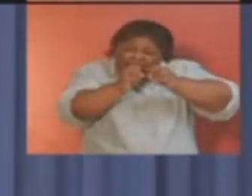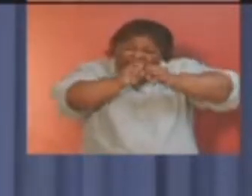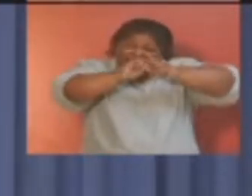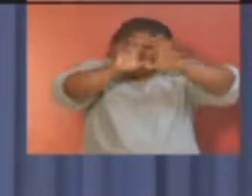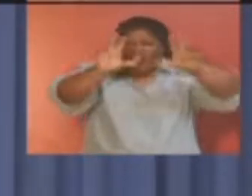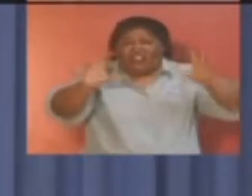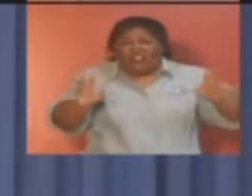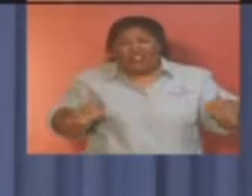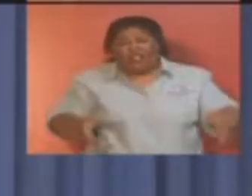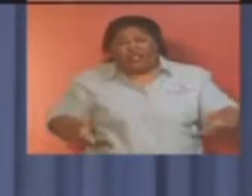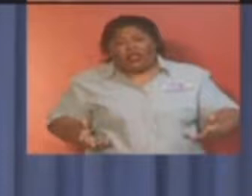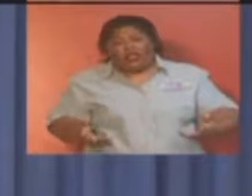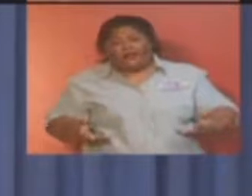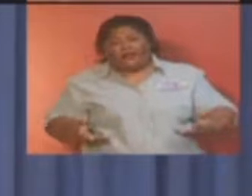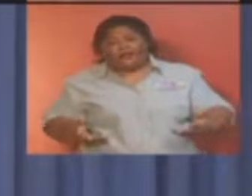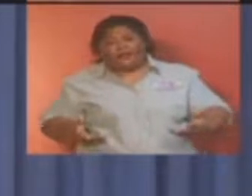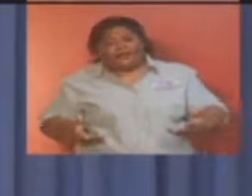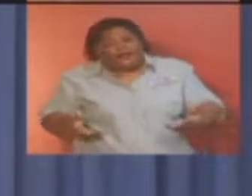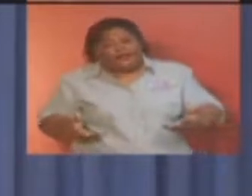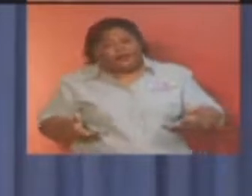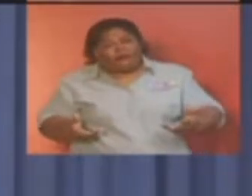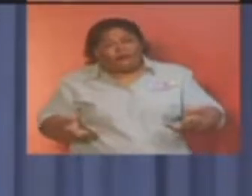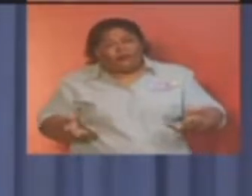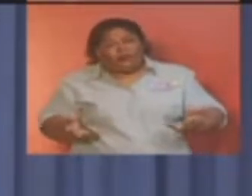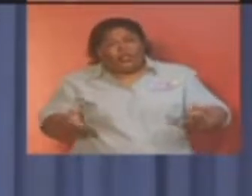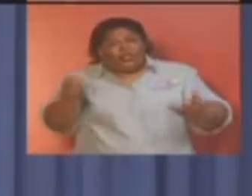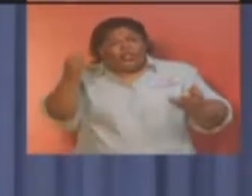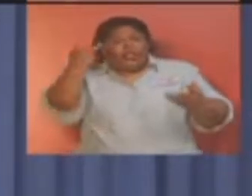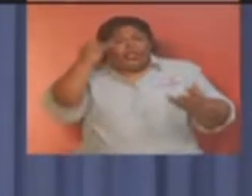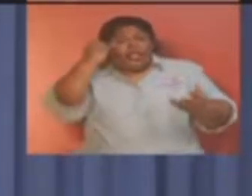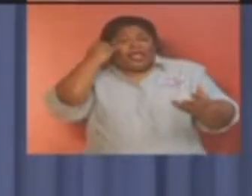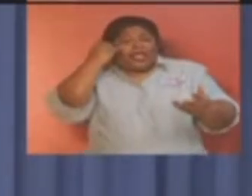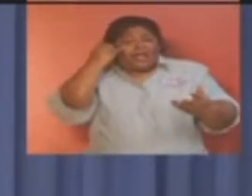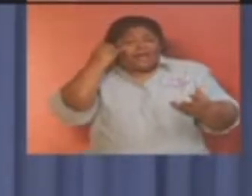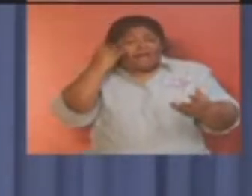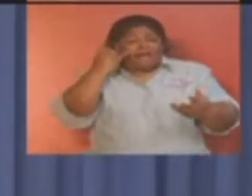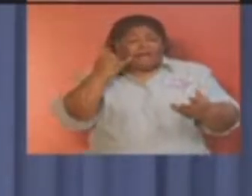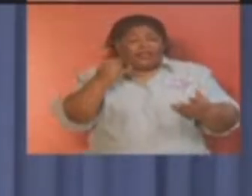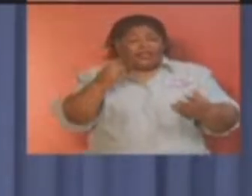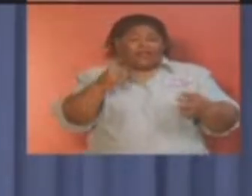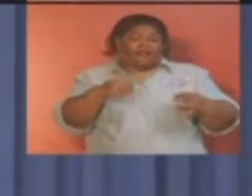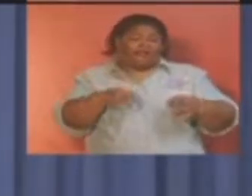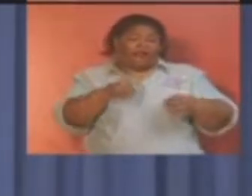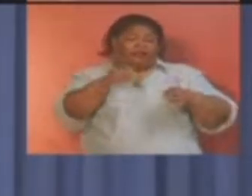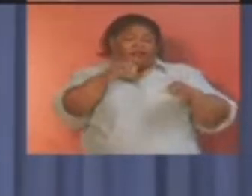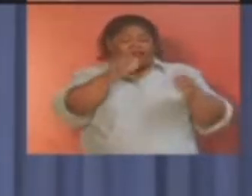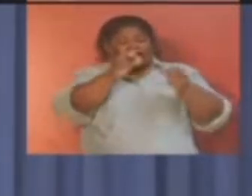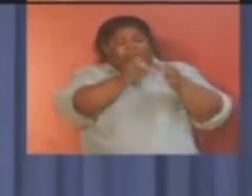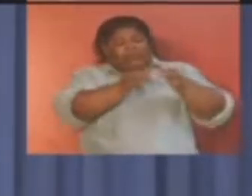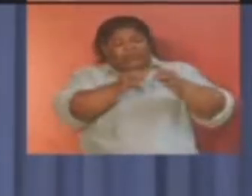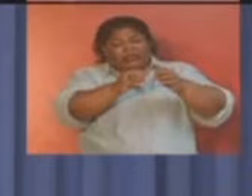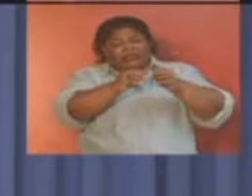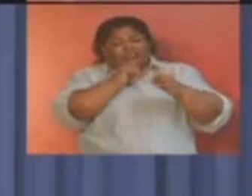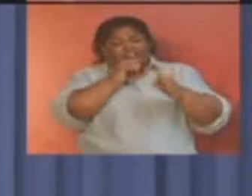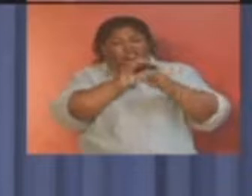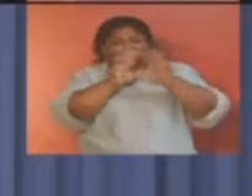Otherwise, you leave out a whole lot of people who should be in because they assume an